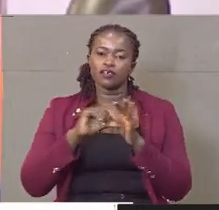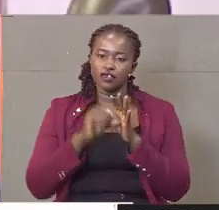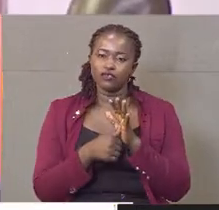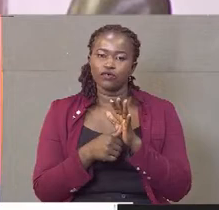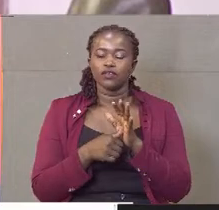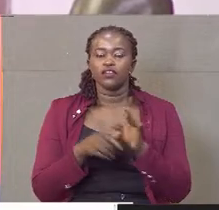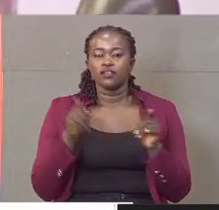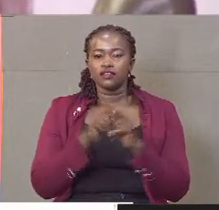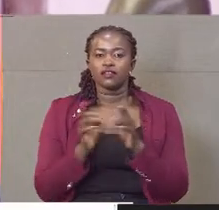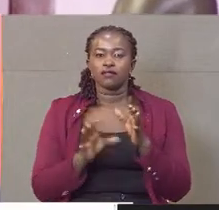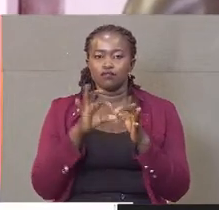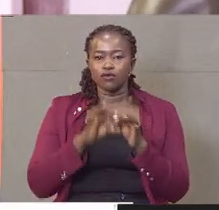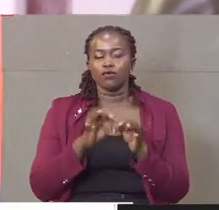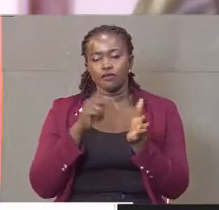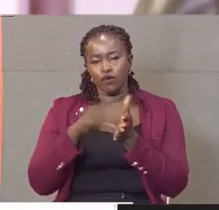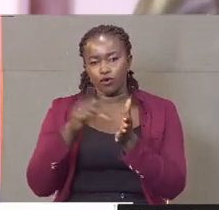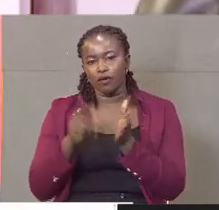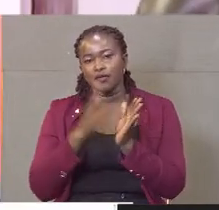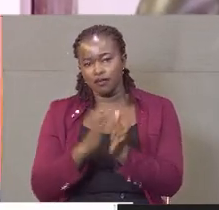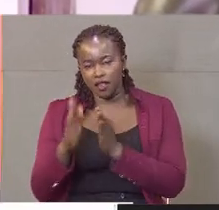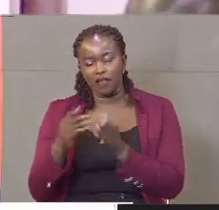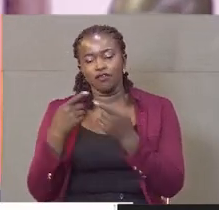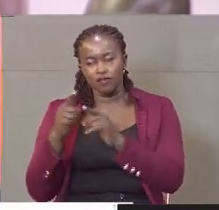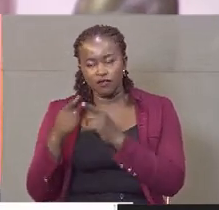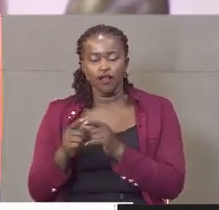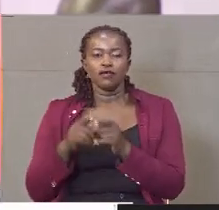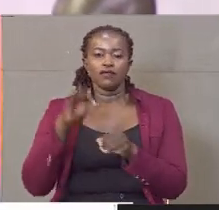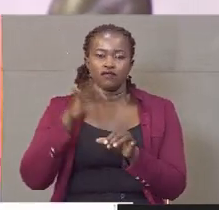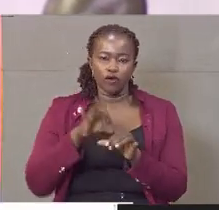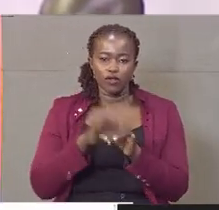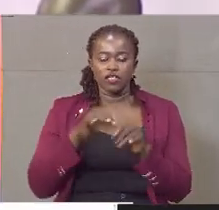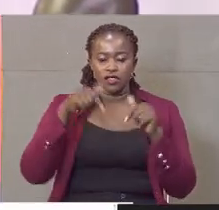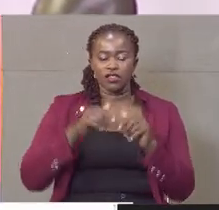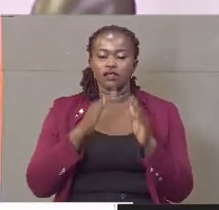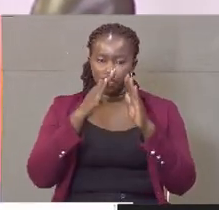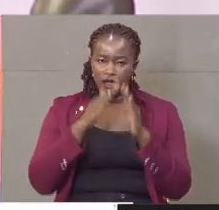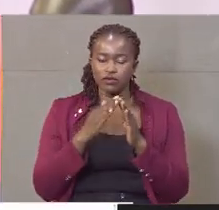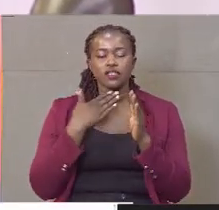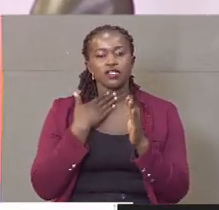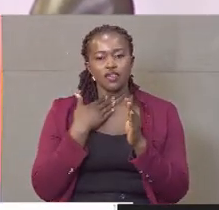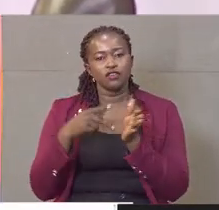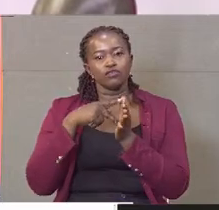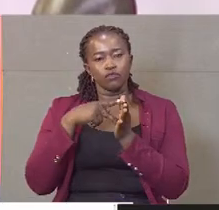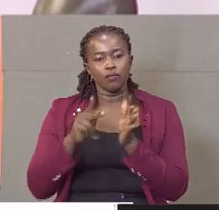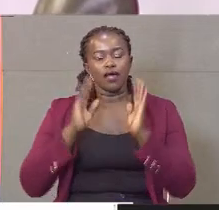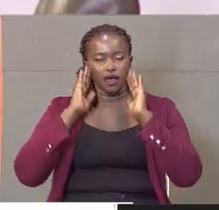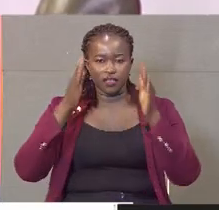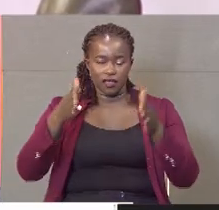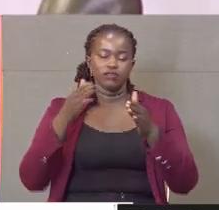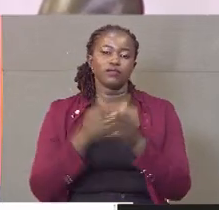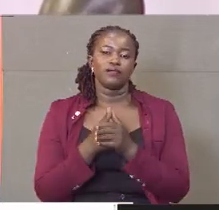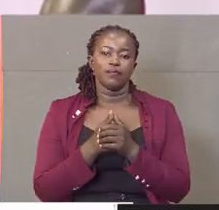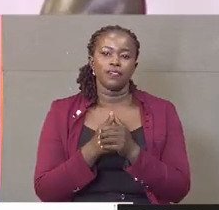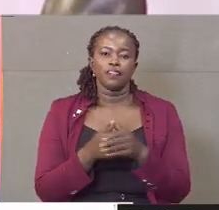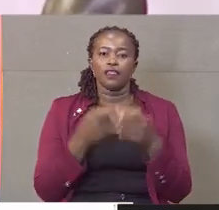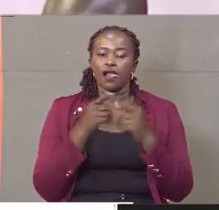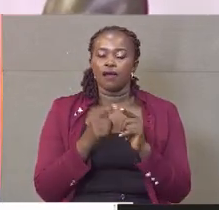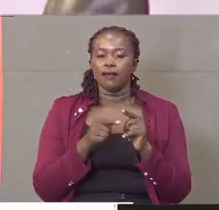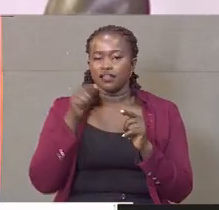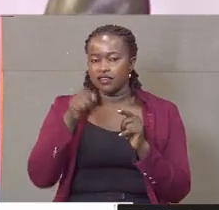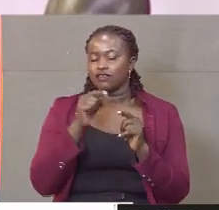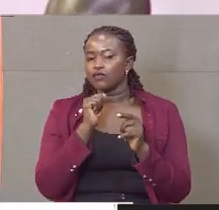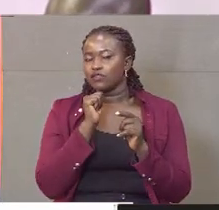the procurement plans of the various votes which this House needs to pay attention to. Unfortunately, this was